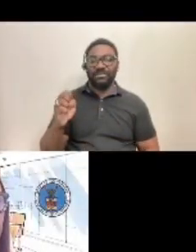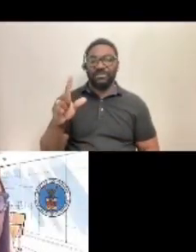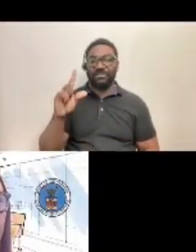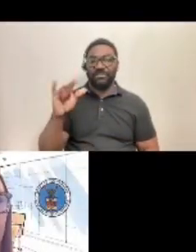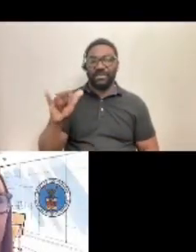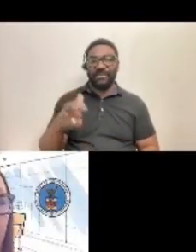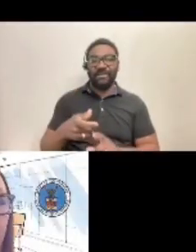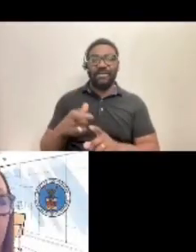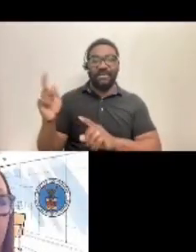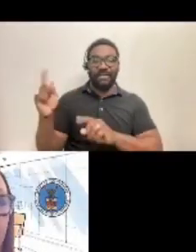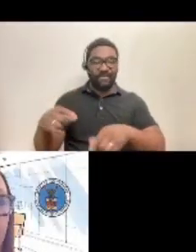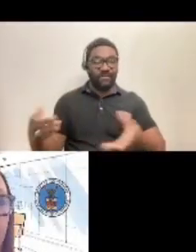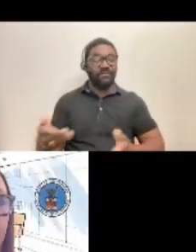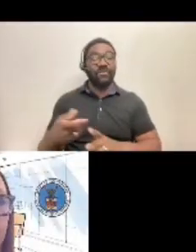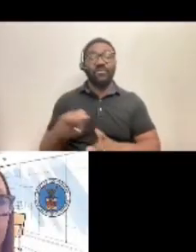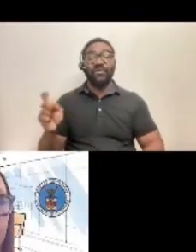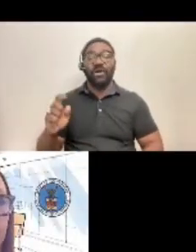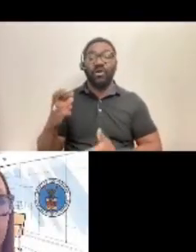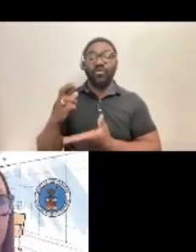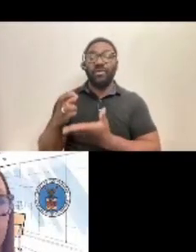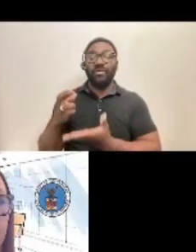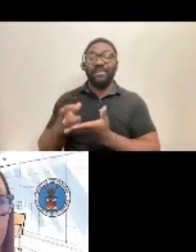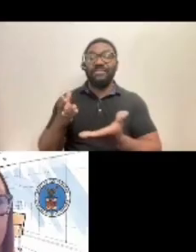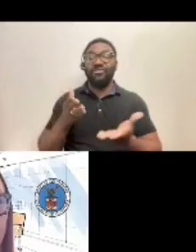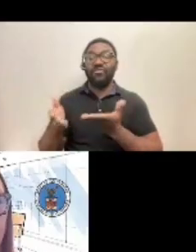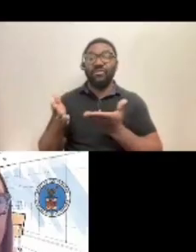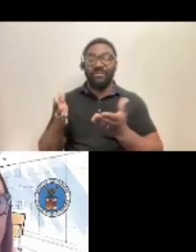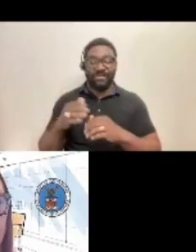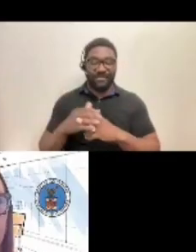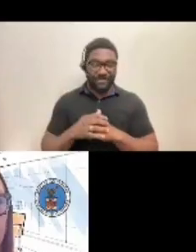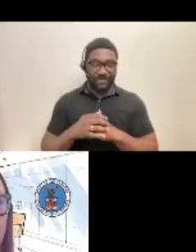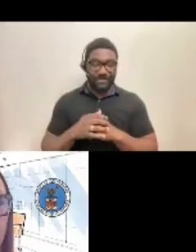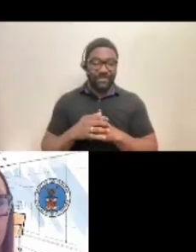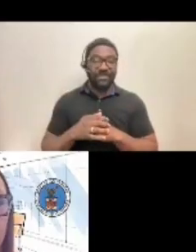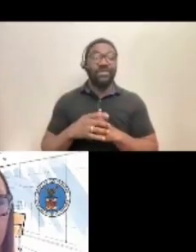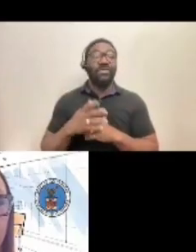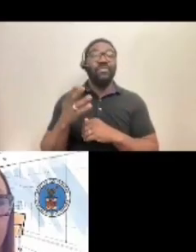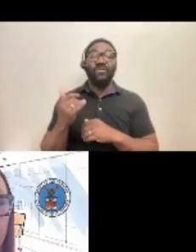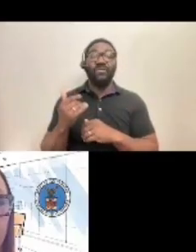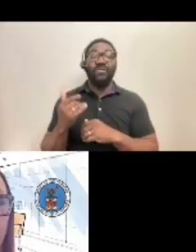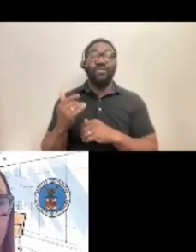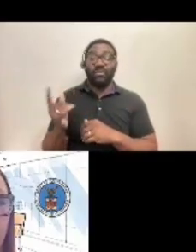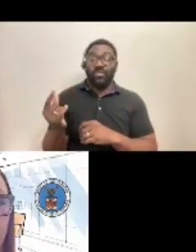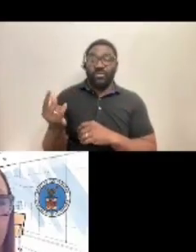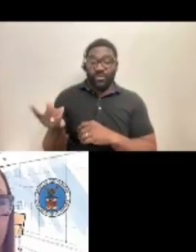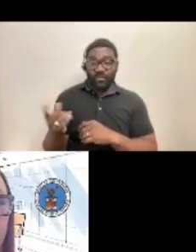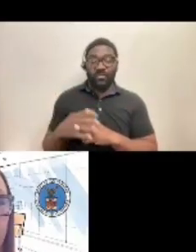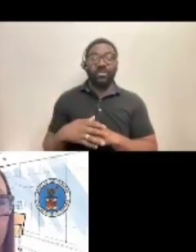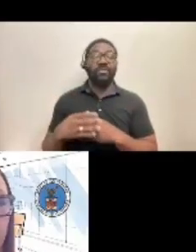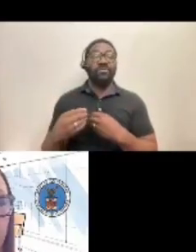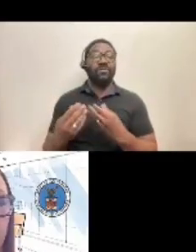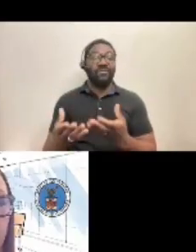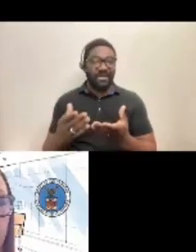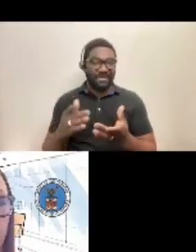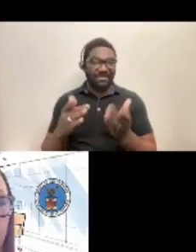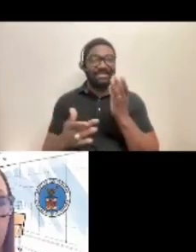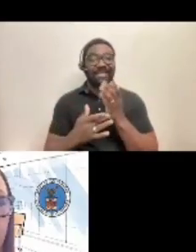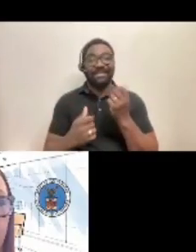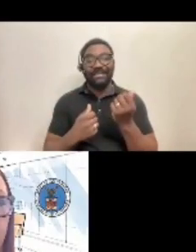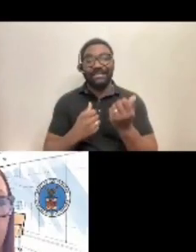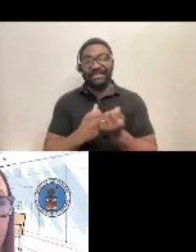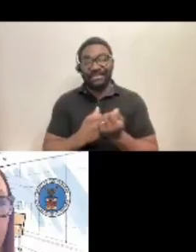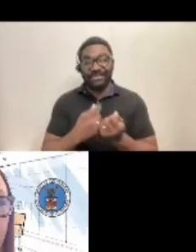Rehabilitation Services Administration, where she was responsible for delivering technical assistance to state vocational rehabilitation, or